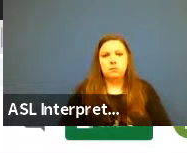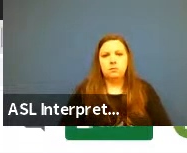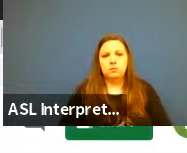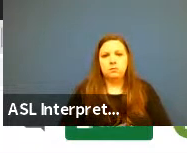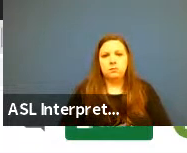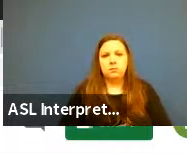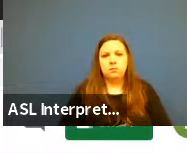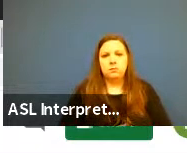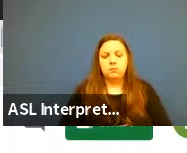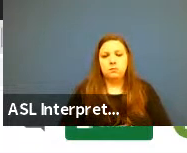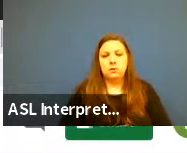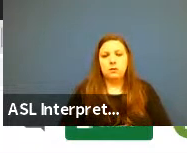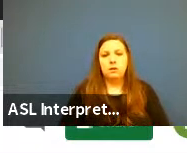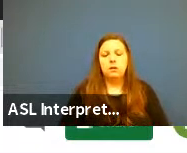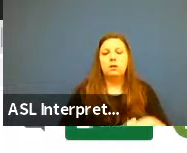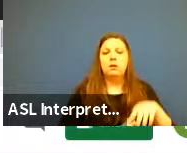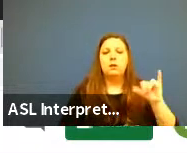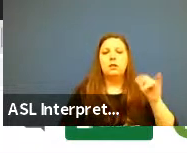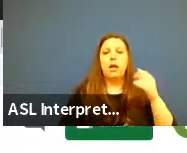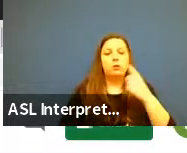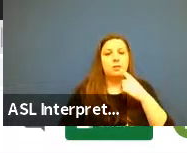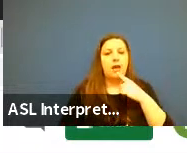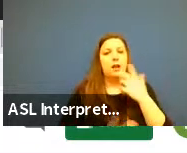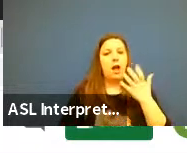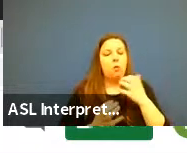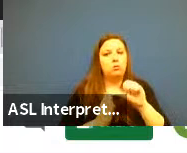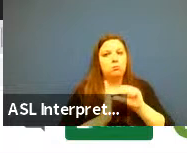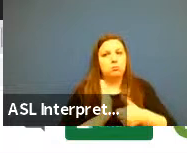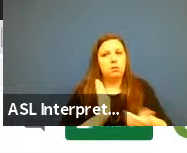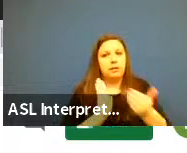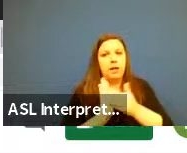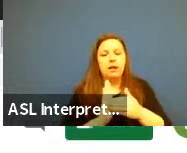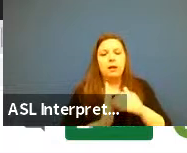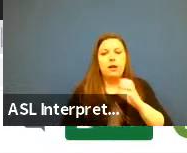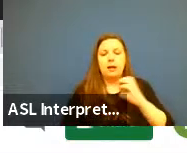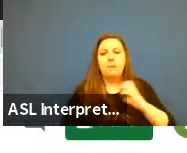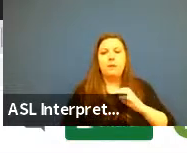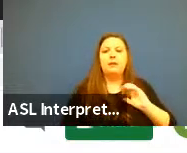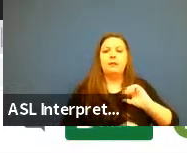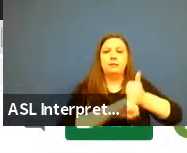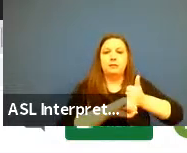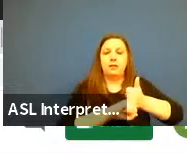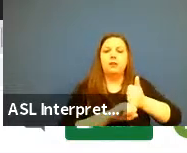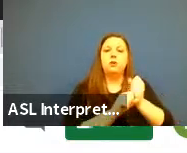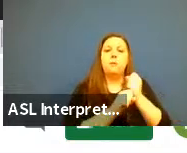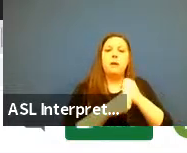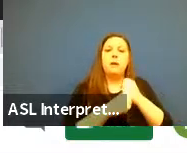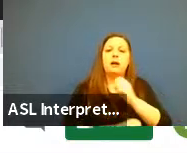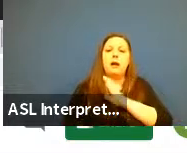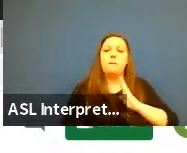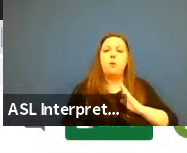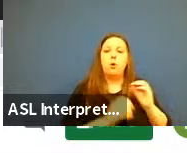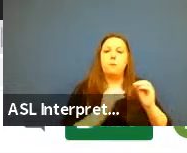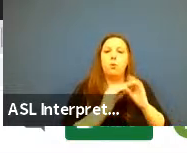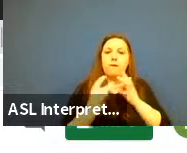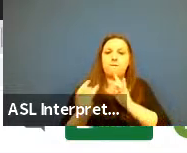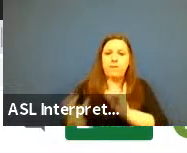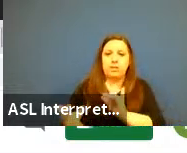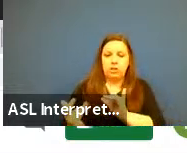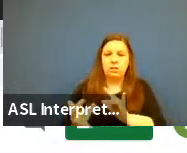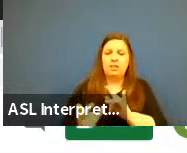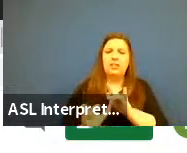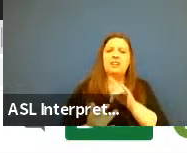And I just reiterate that a committee is designed to make a board more efficient. The details that we go over